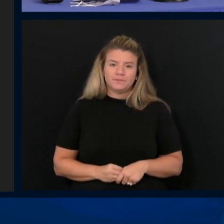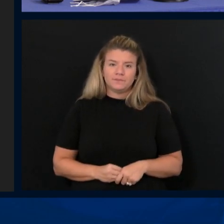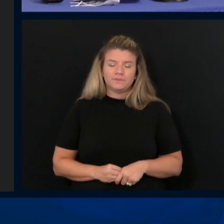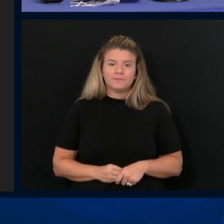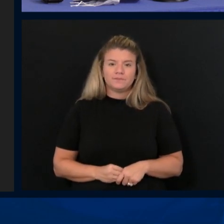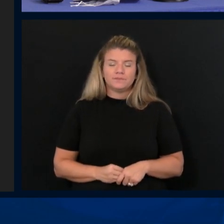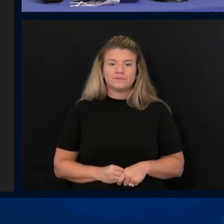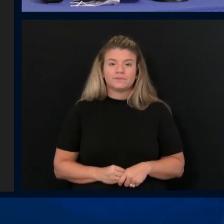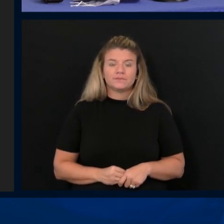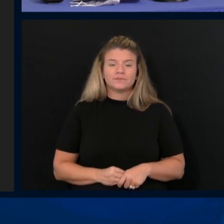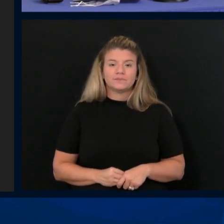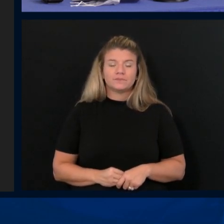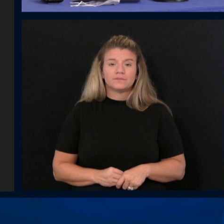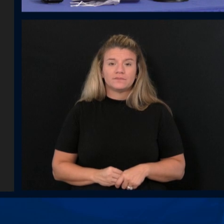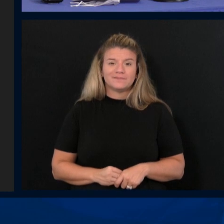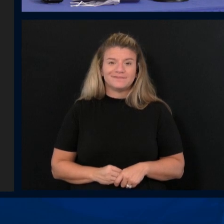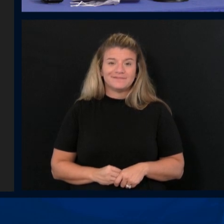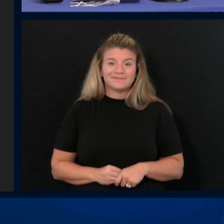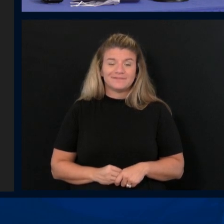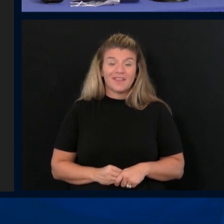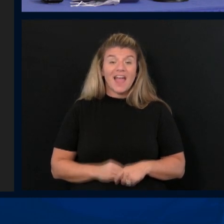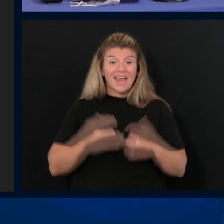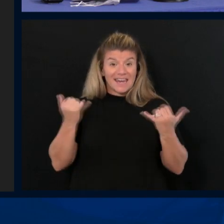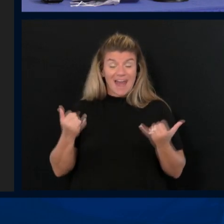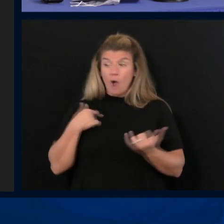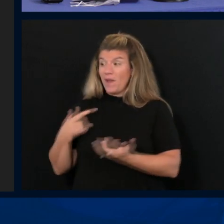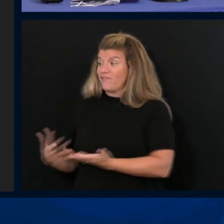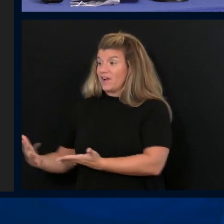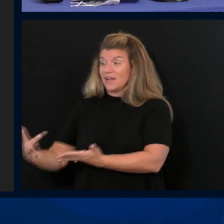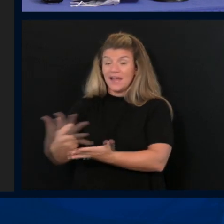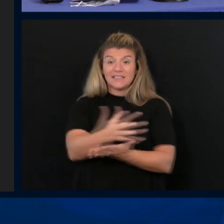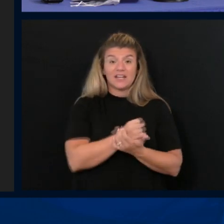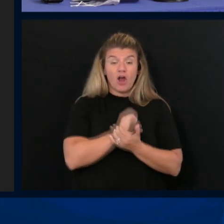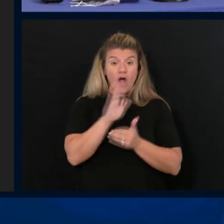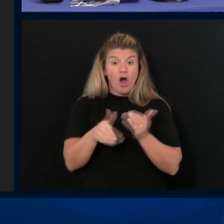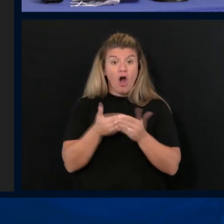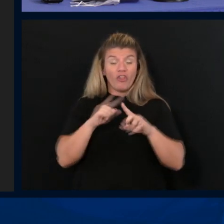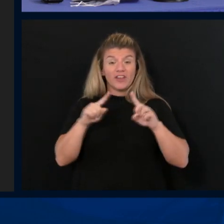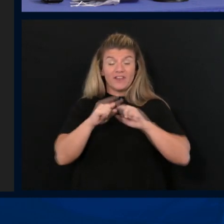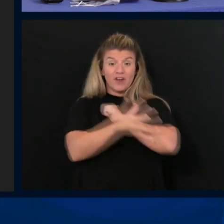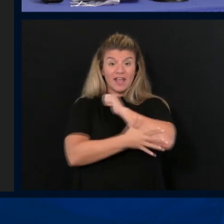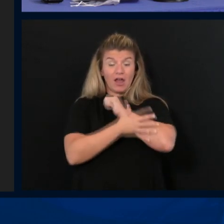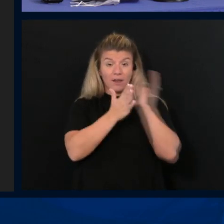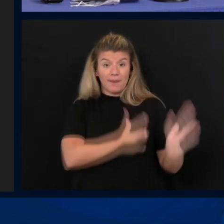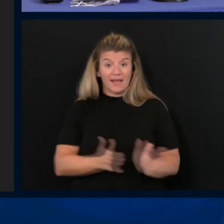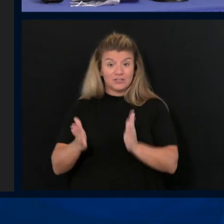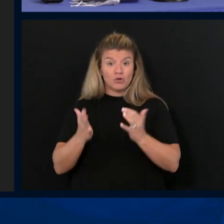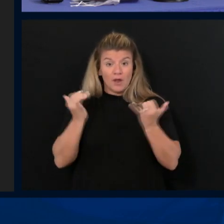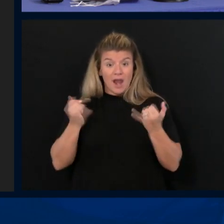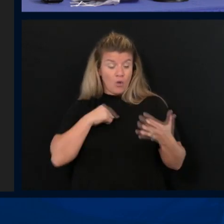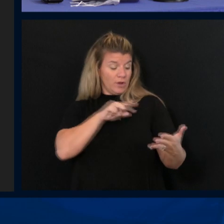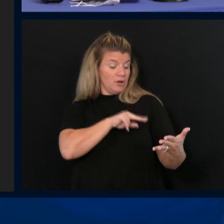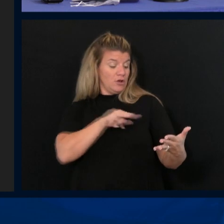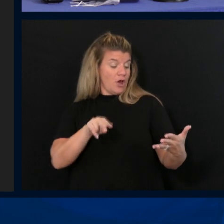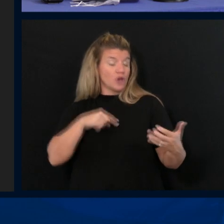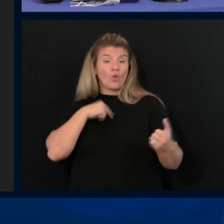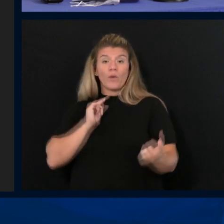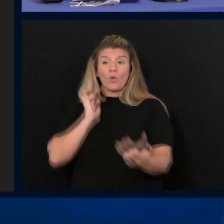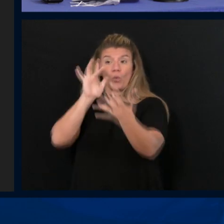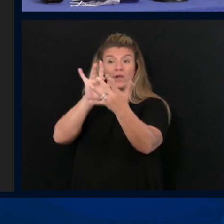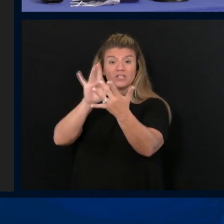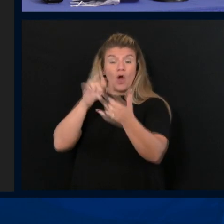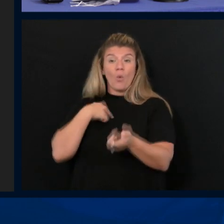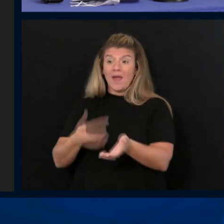As the county plans have come in, we've reached out. One of the things that we told all the